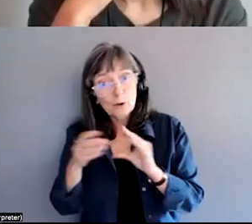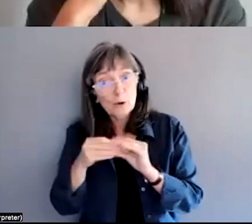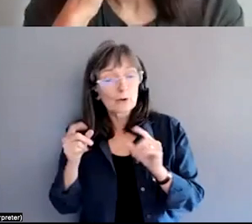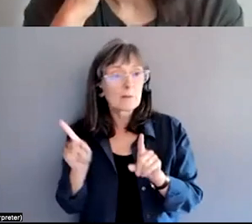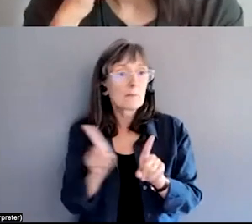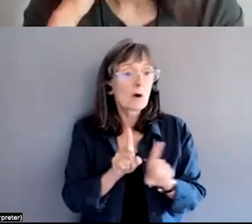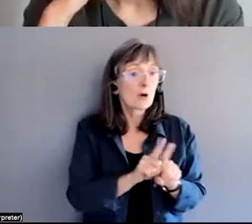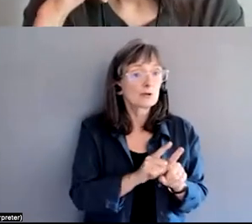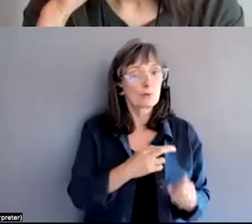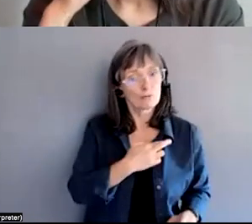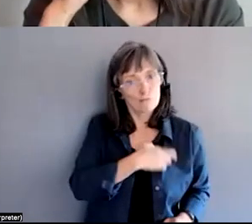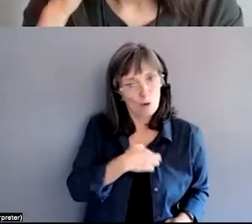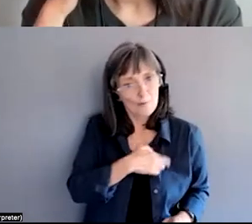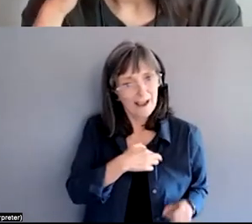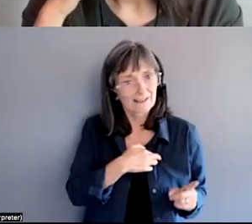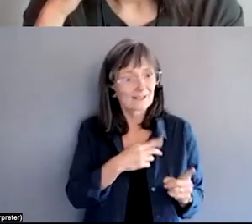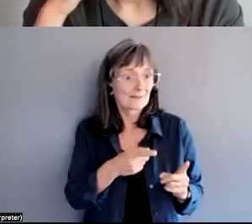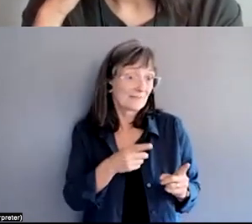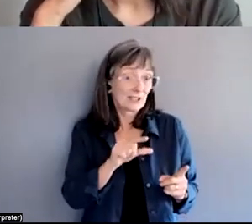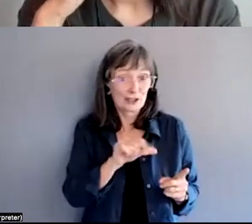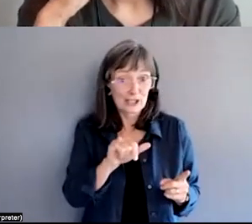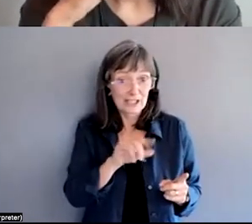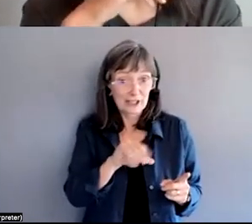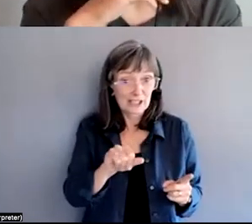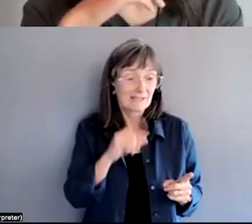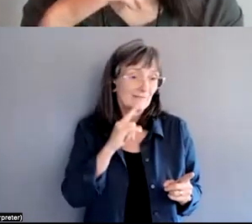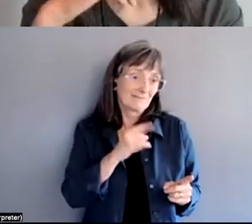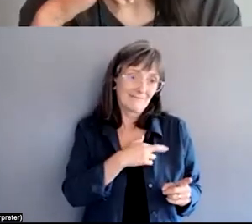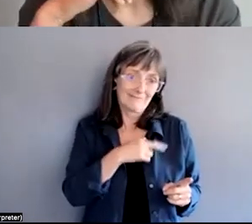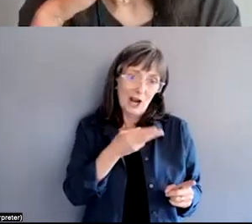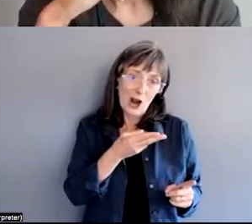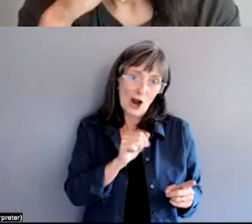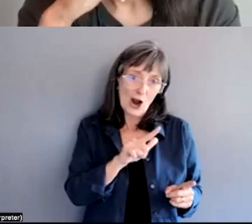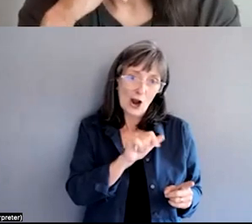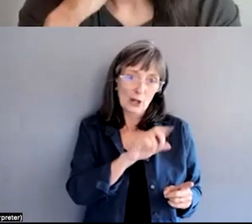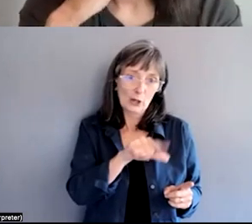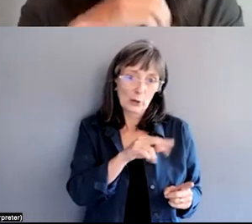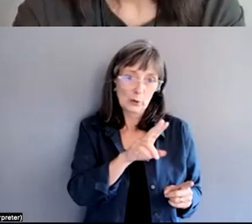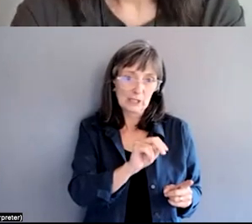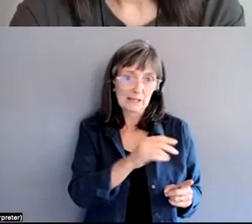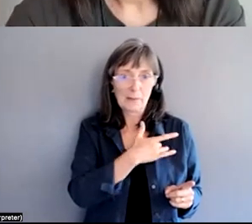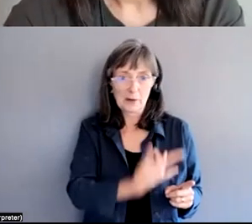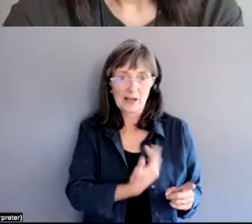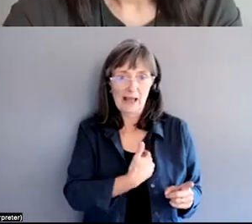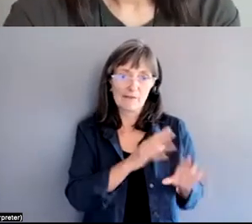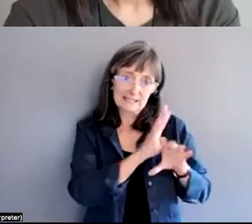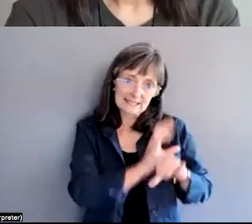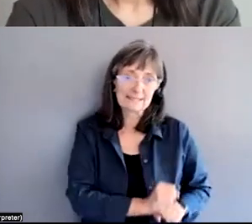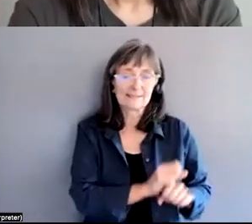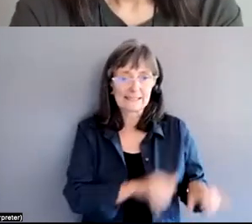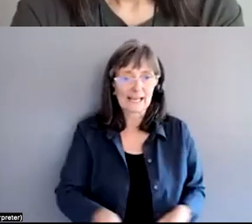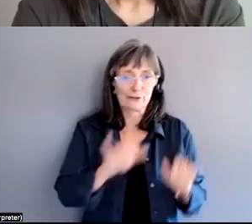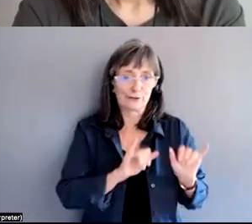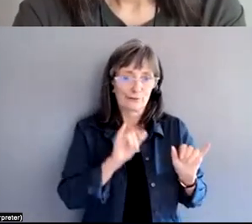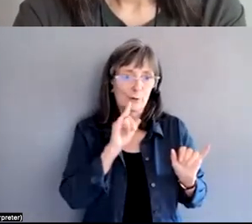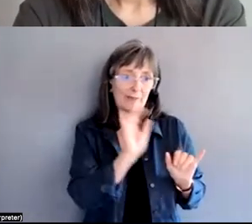has some pretty set ideas about how cover design should be and what they should convey. How do you work within those constraints for